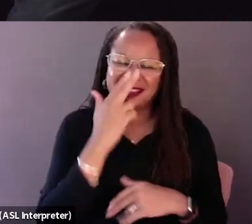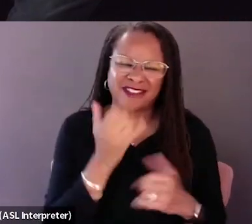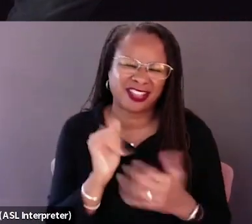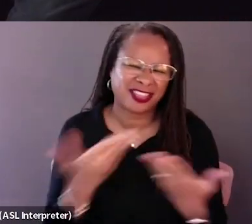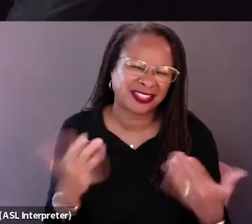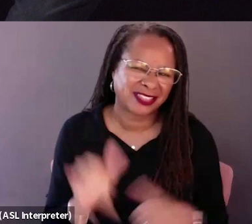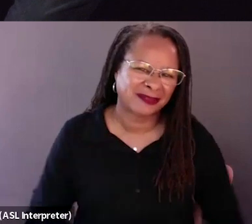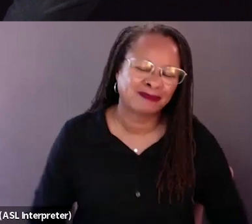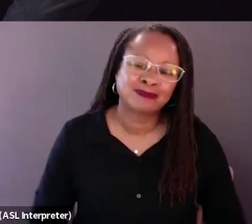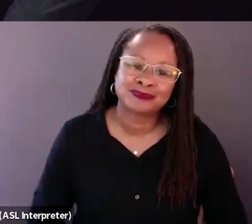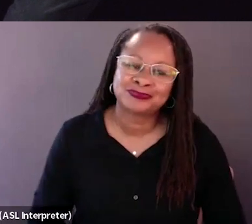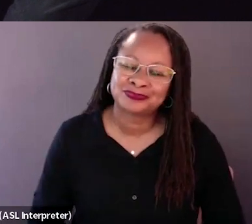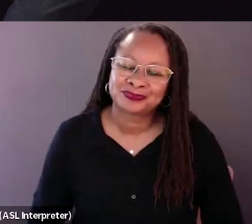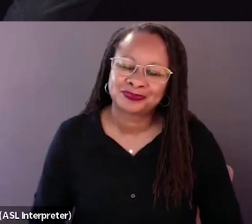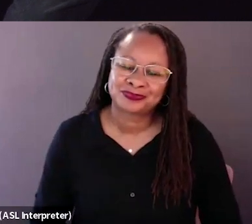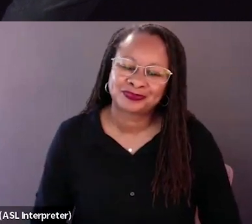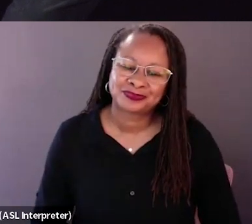that.